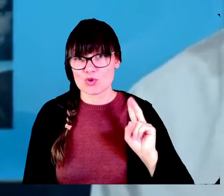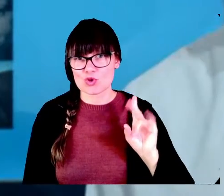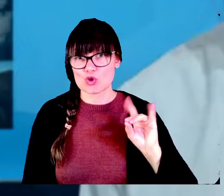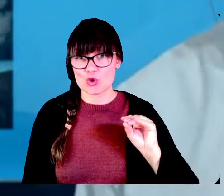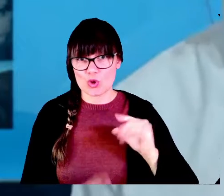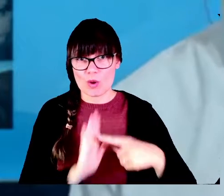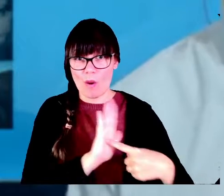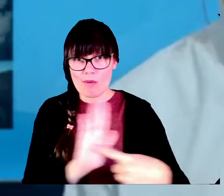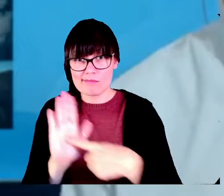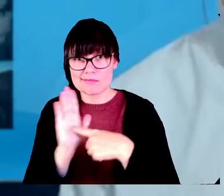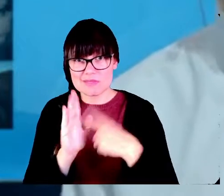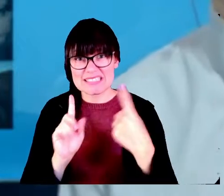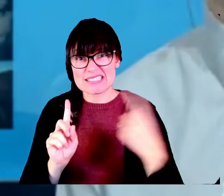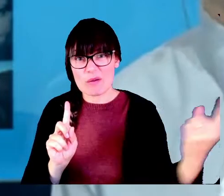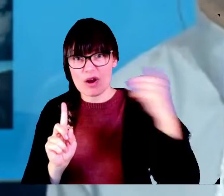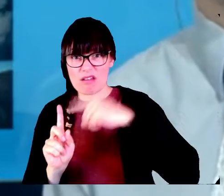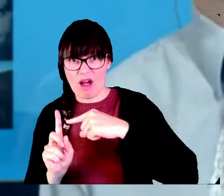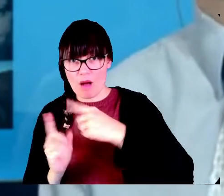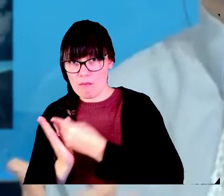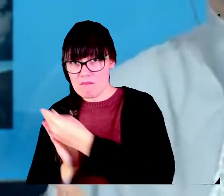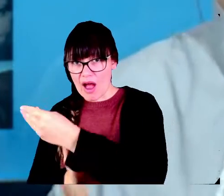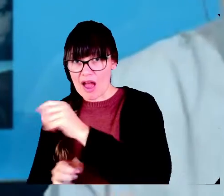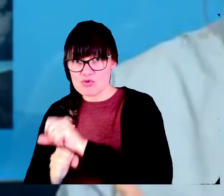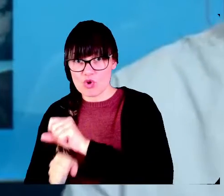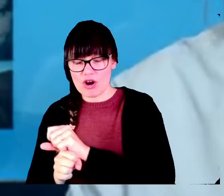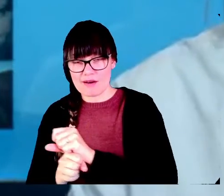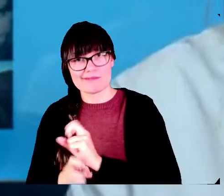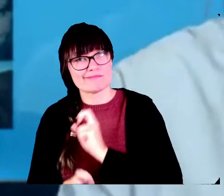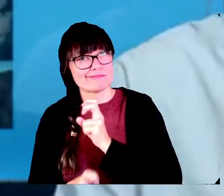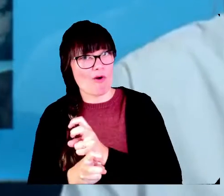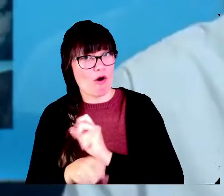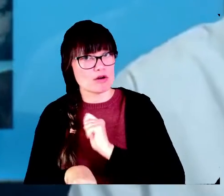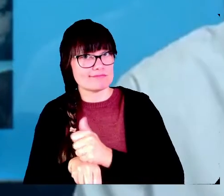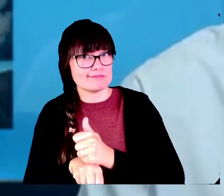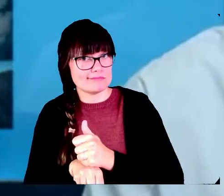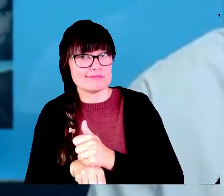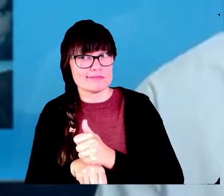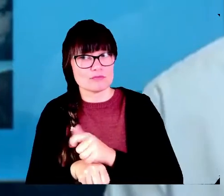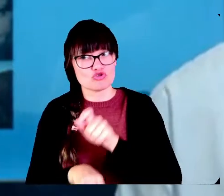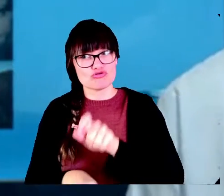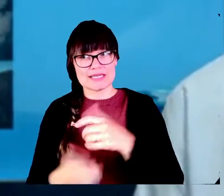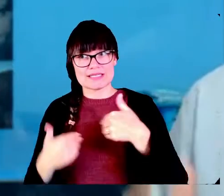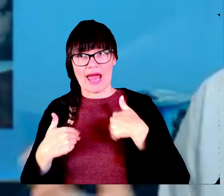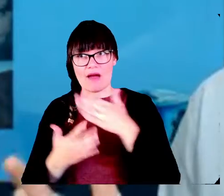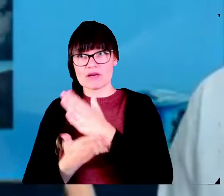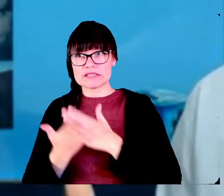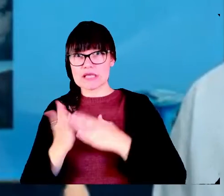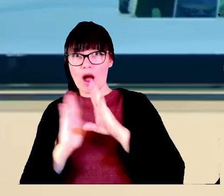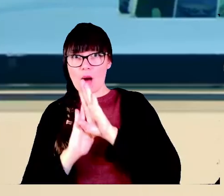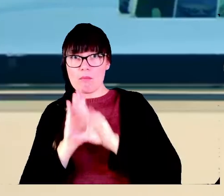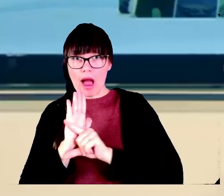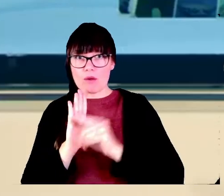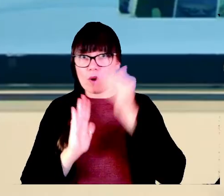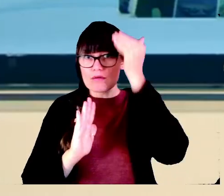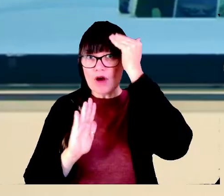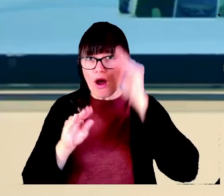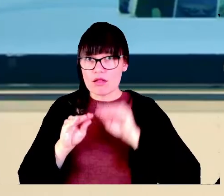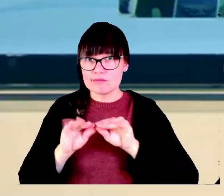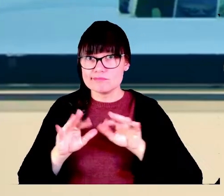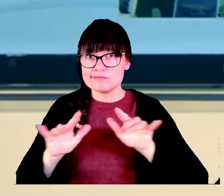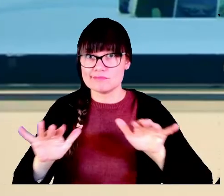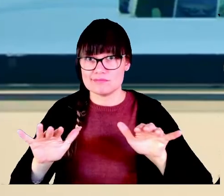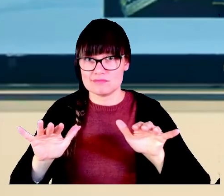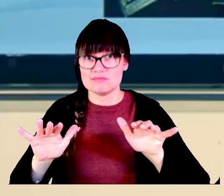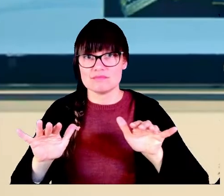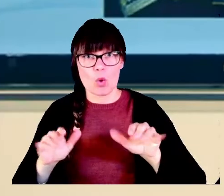takes a long time sometimes to even establish because you've got to be credible. They need to know who you are. So it's possible, but that one's a little